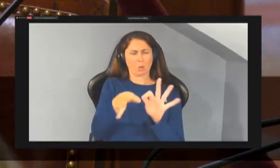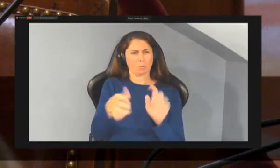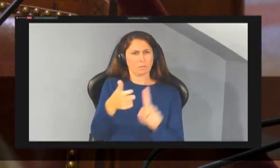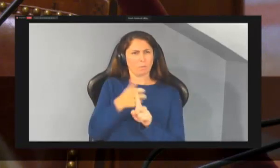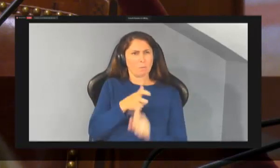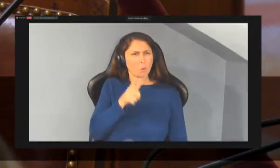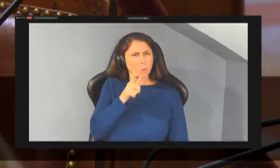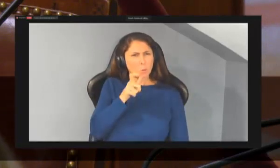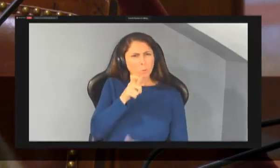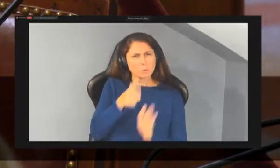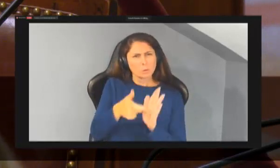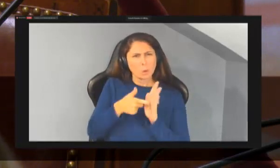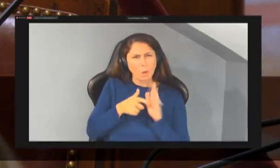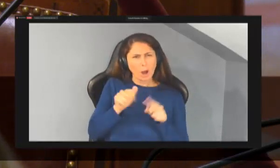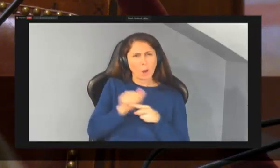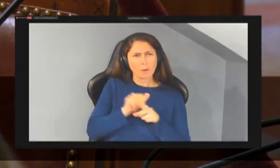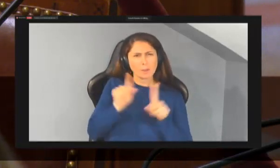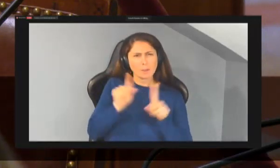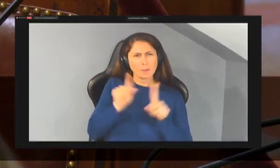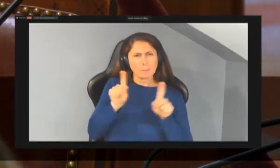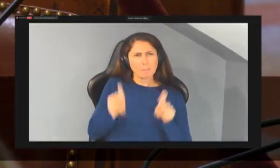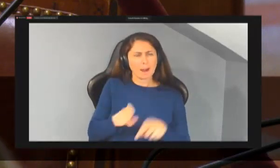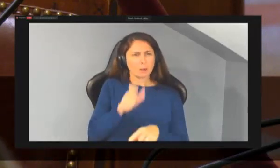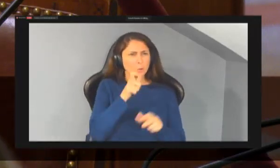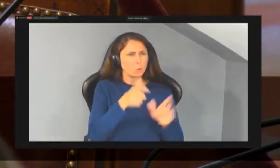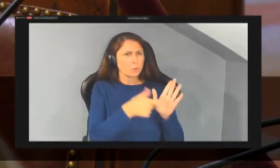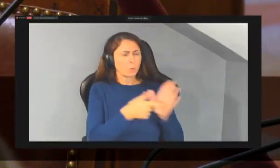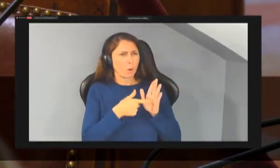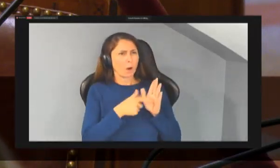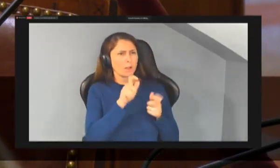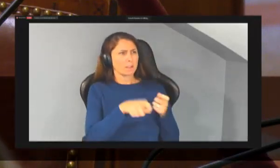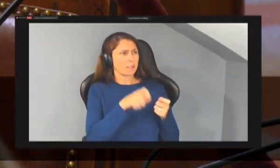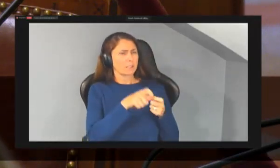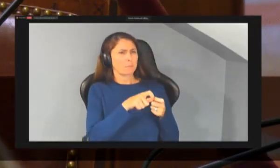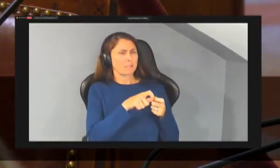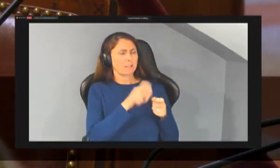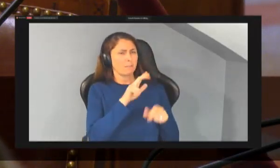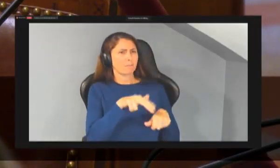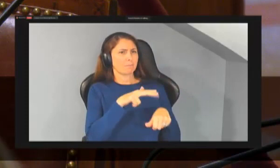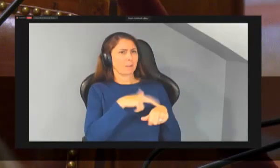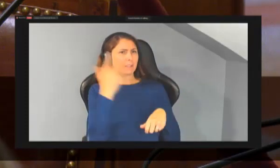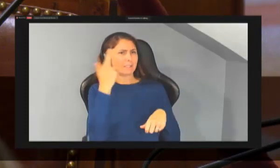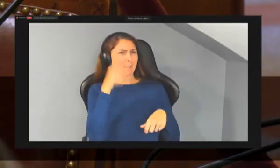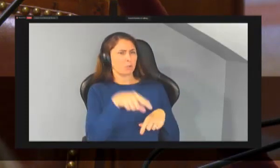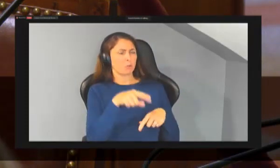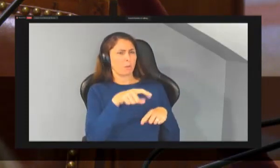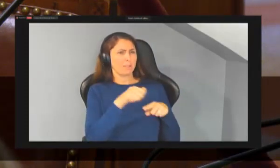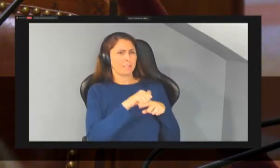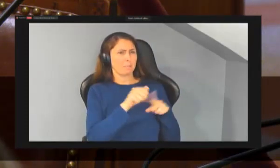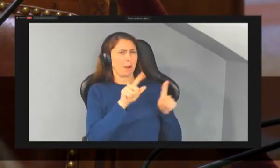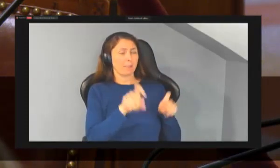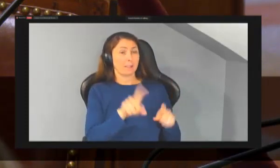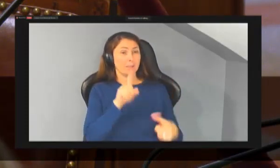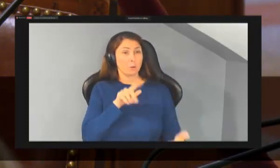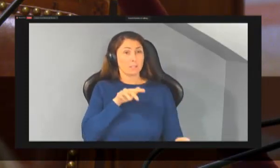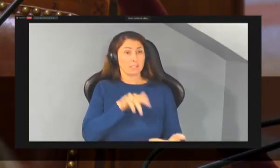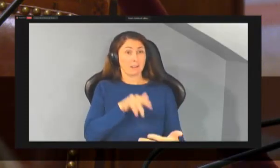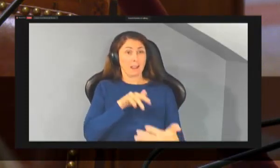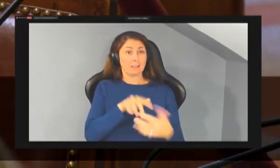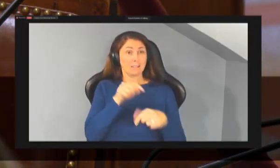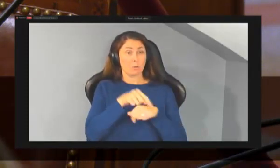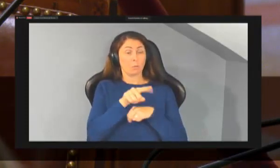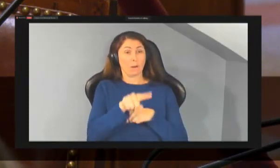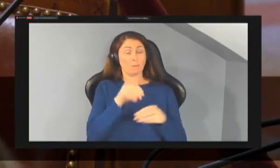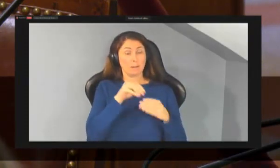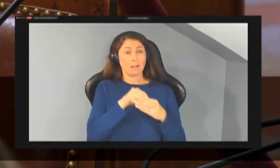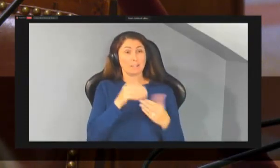this pilot? Who's requiring the nature, the specific nature of this pilot? There's a study referenced in the ordinance from